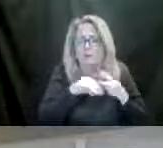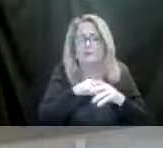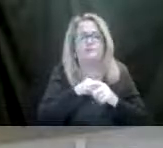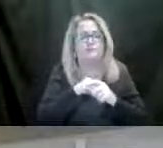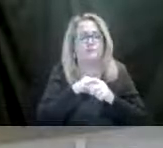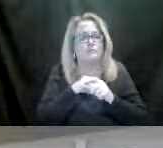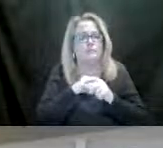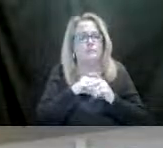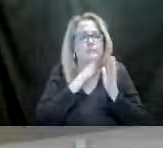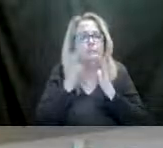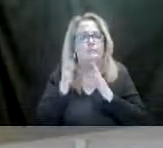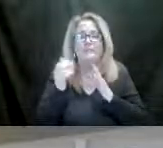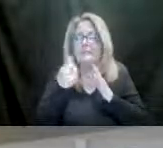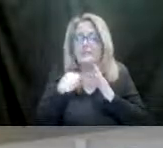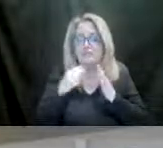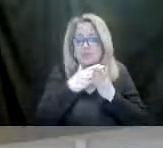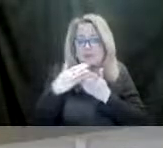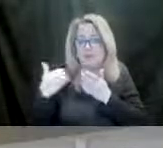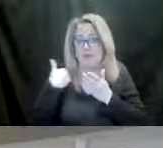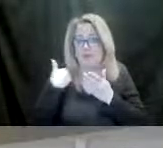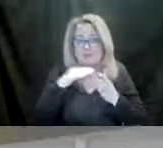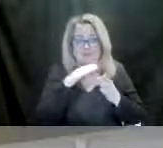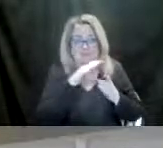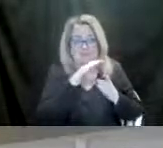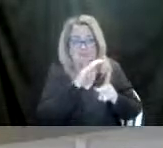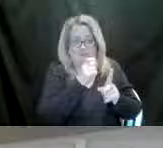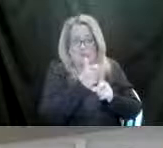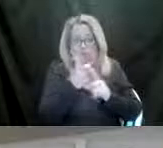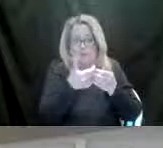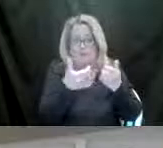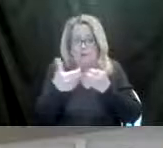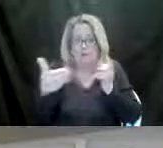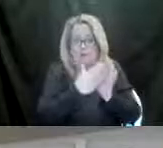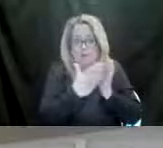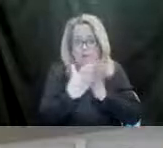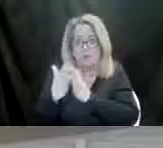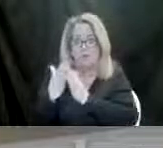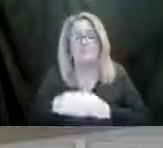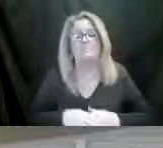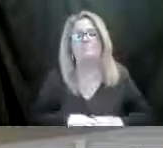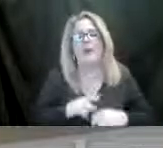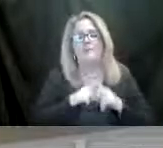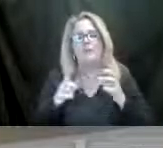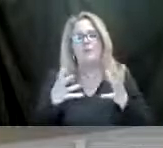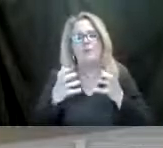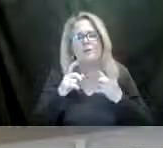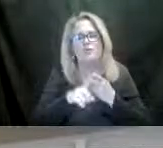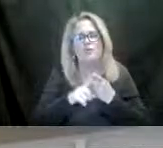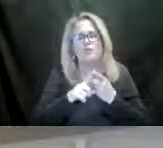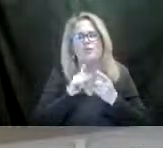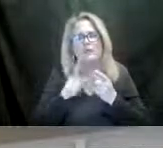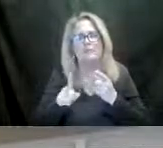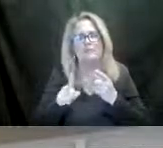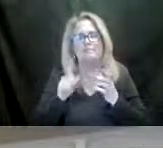And each section has its own booklet. But I'd like to just kind of start by looking at kind of between the birth